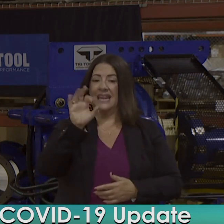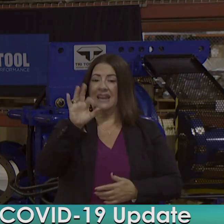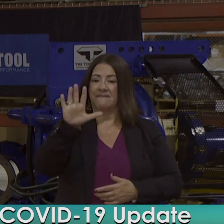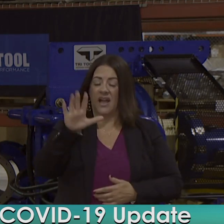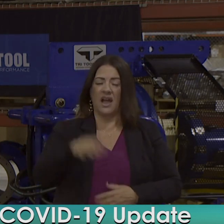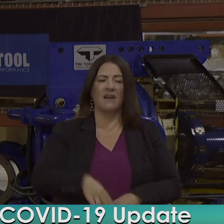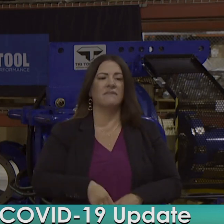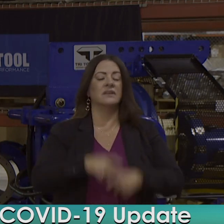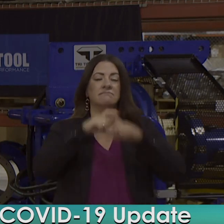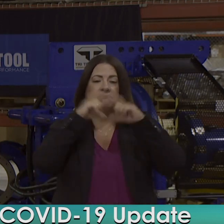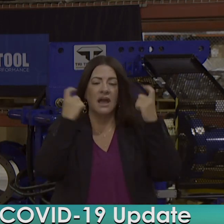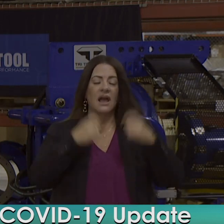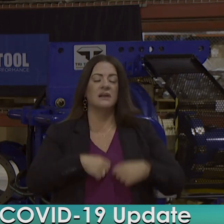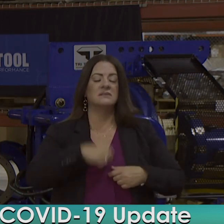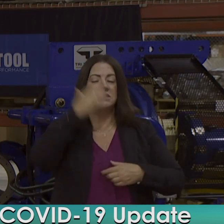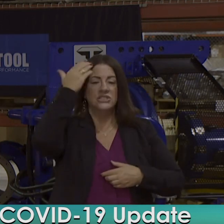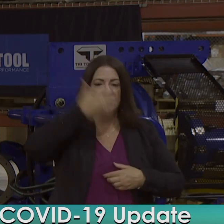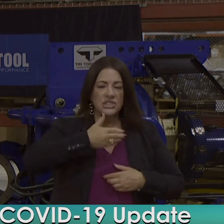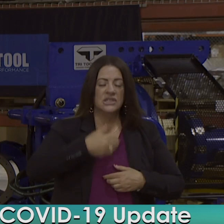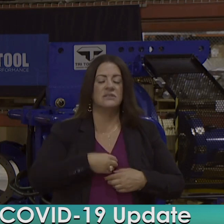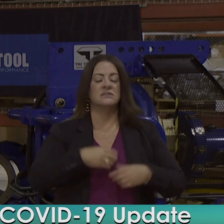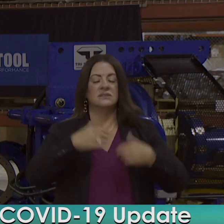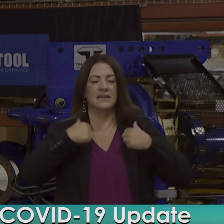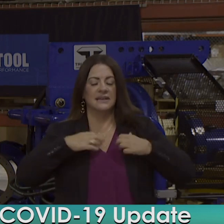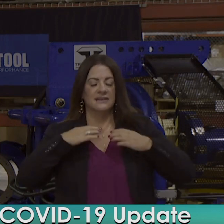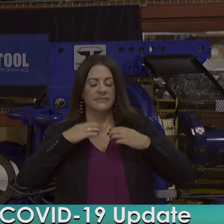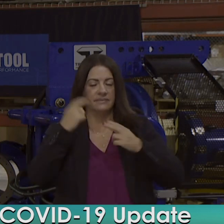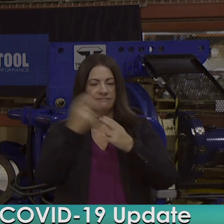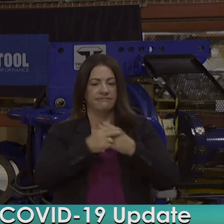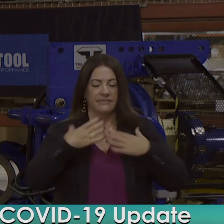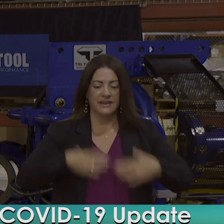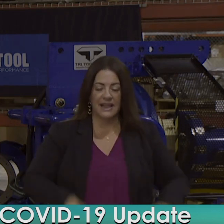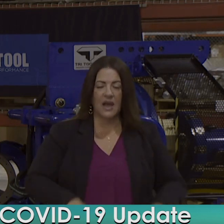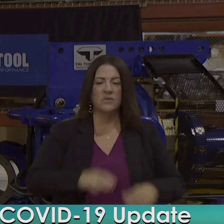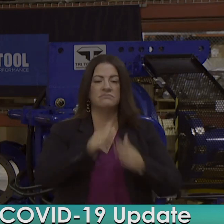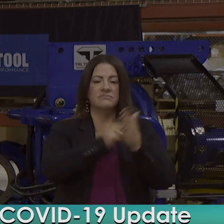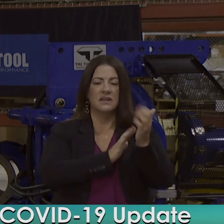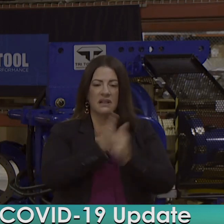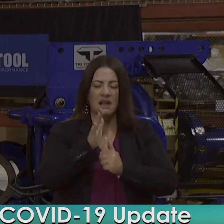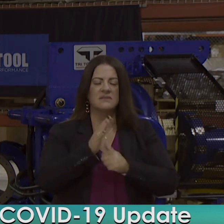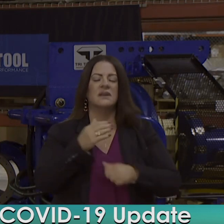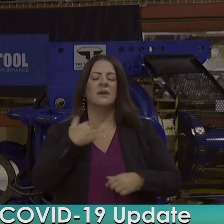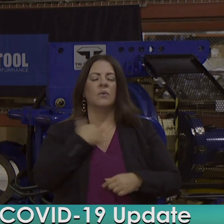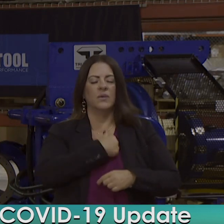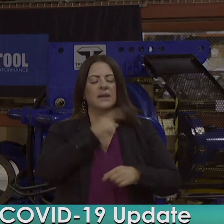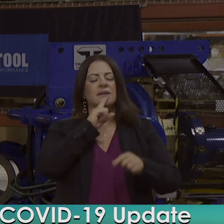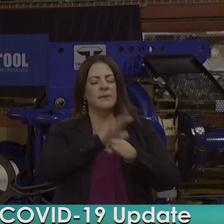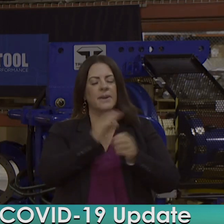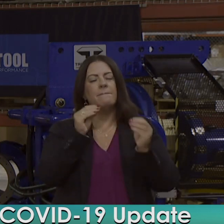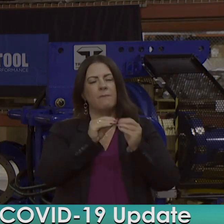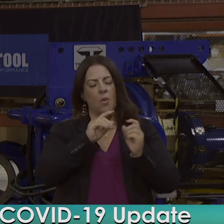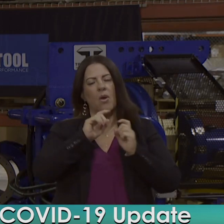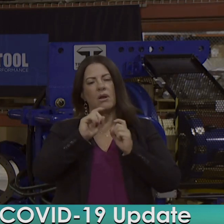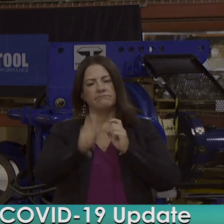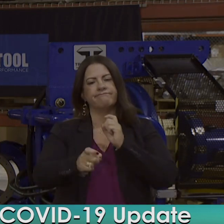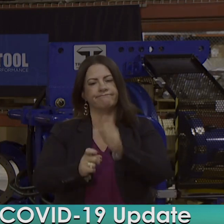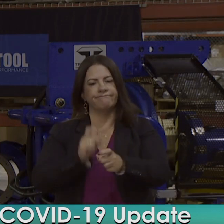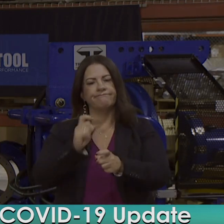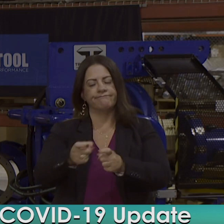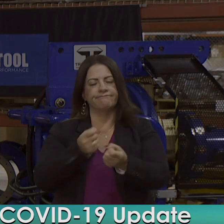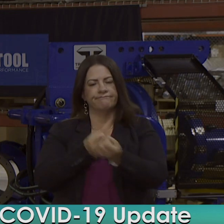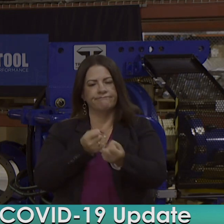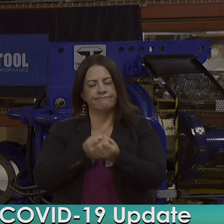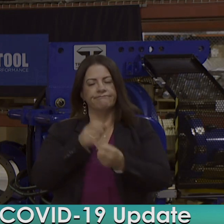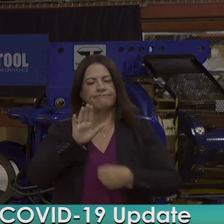gowns, gloves, face shields, and the like. We are committed to providing more resources in real time to help